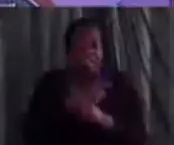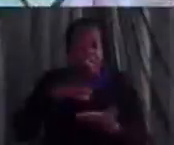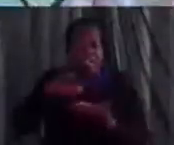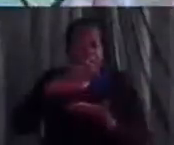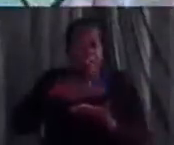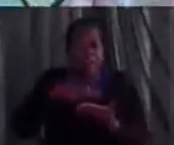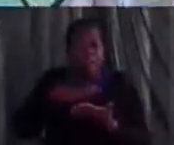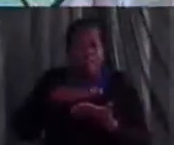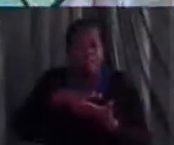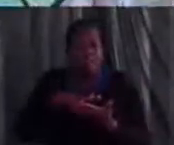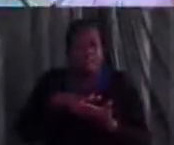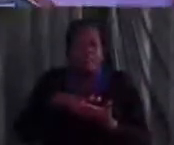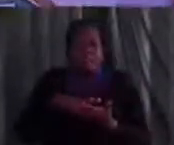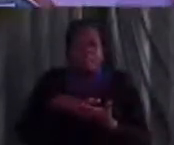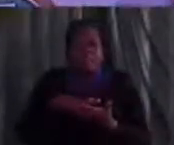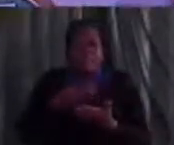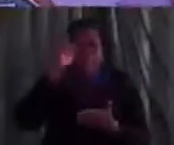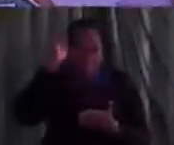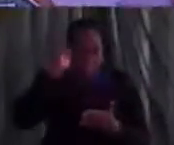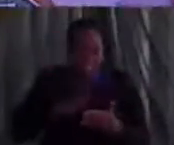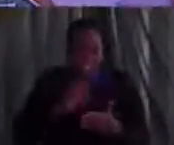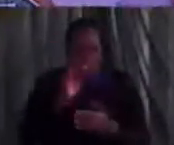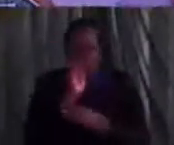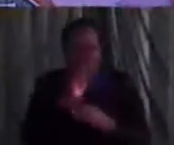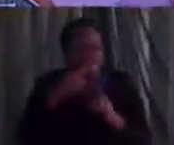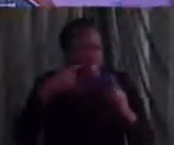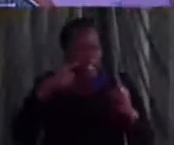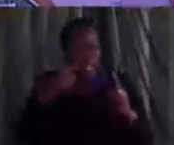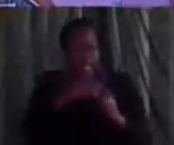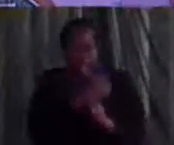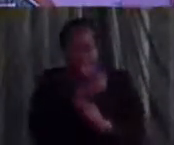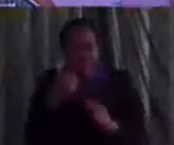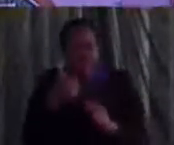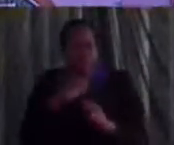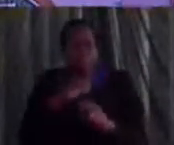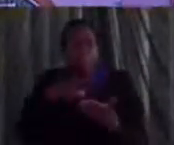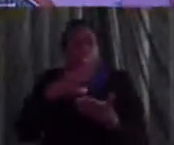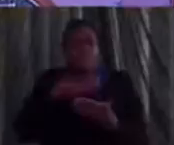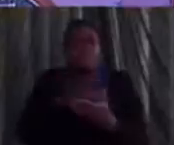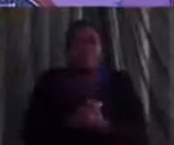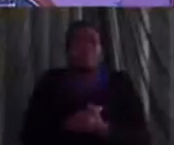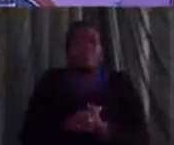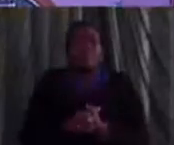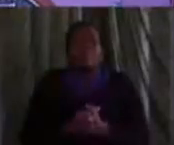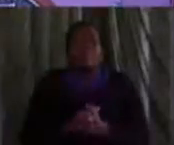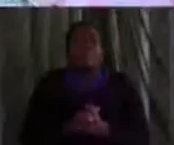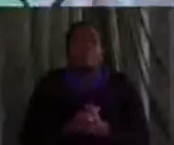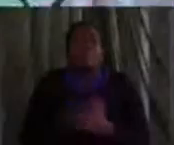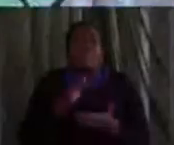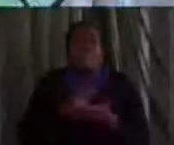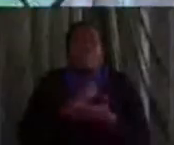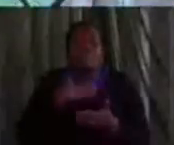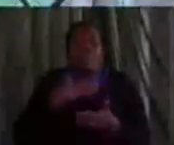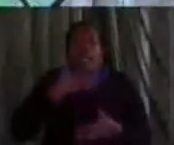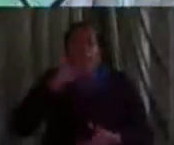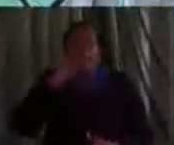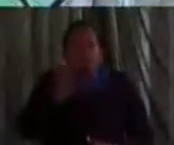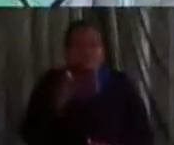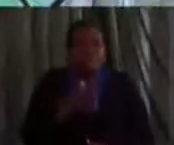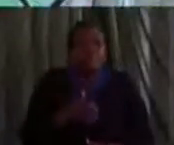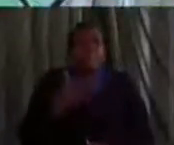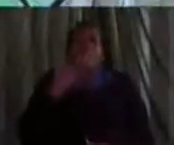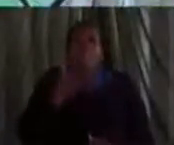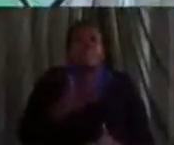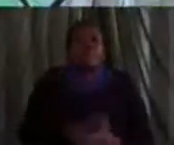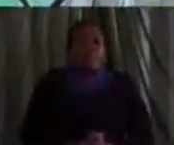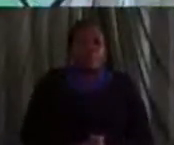Judge. You should also look at the other way, 360 degrees. That is my answer. Thank you. Still on the tribunal, but